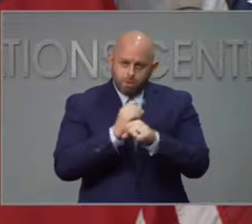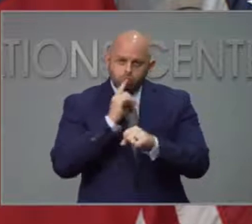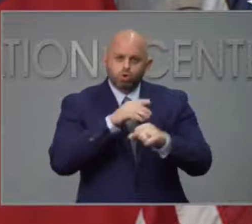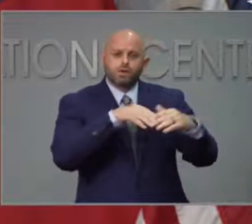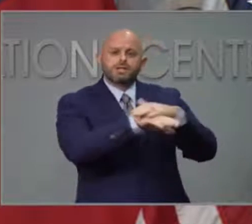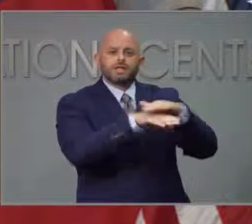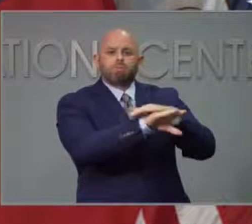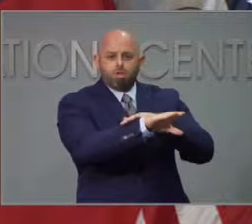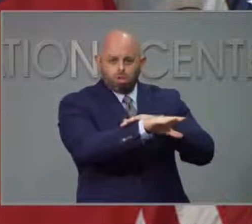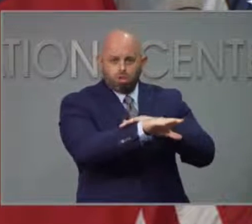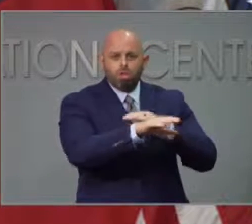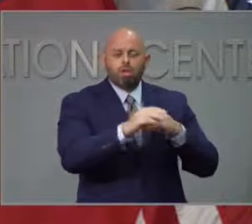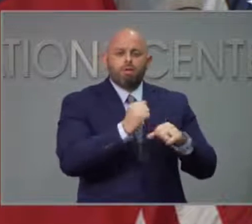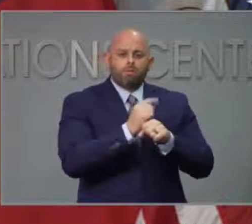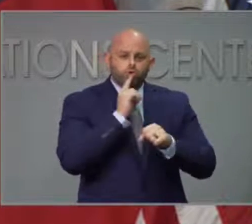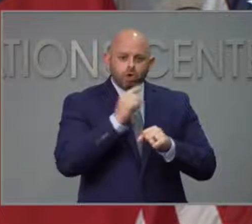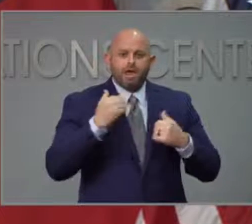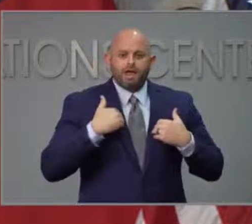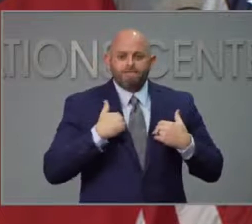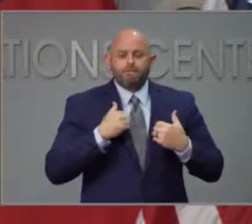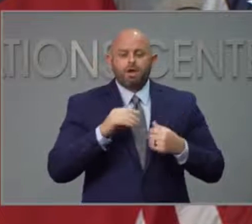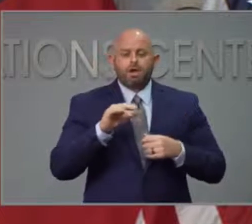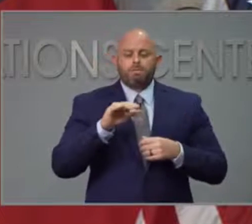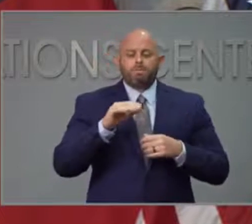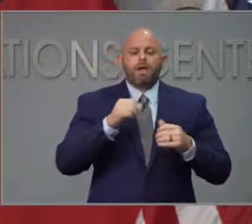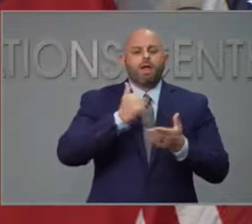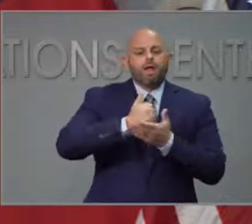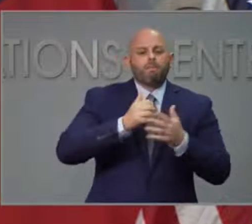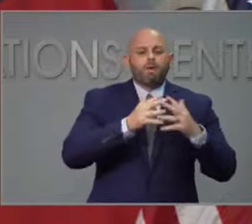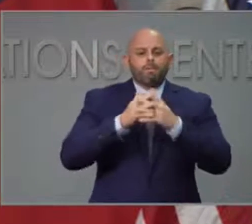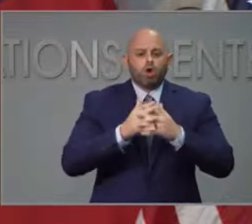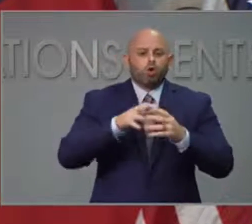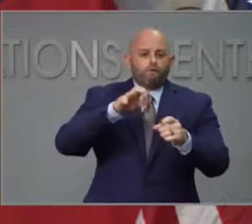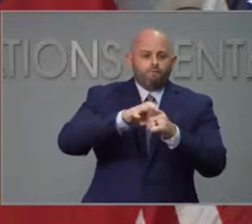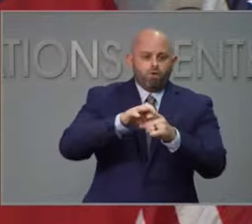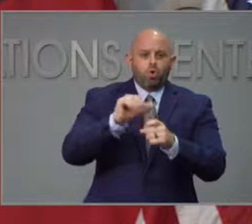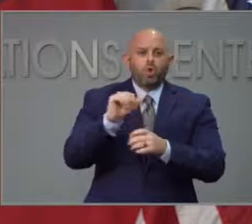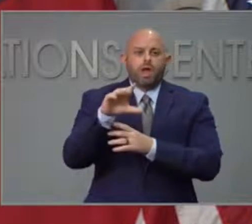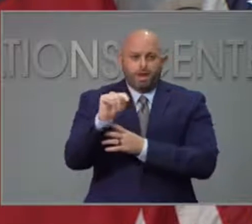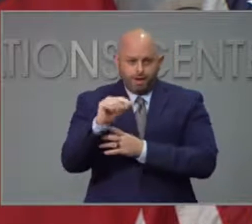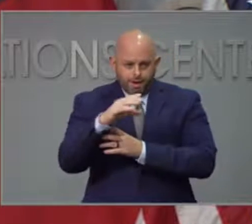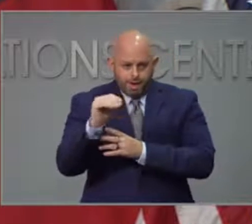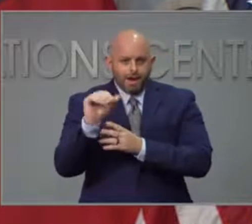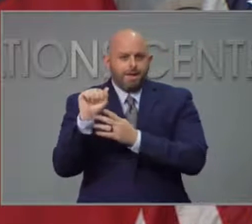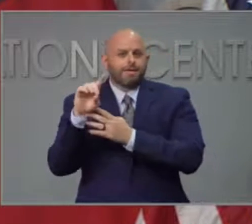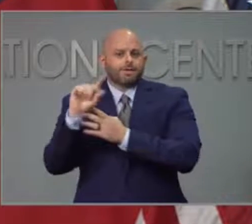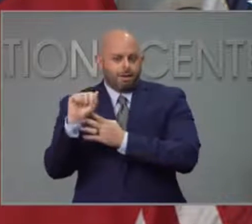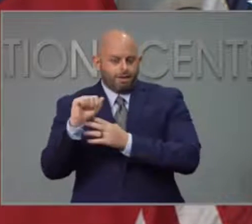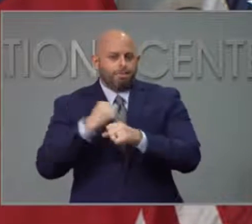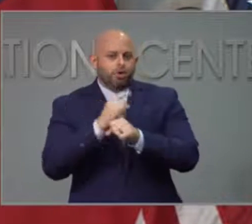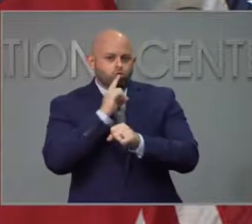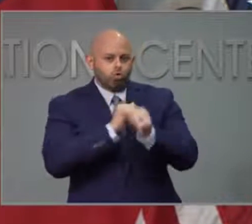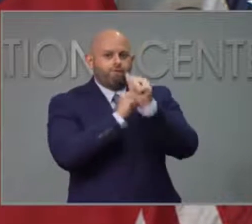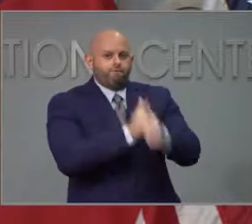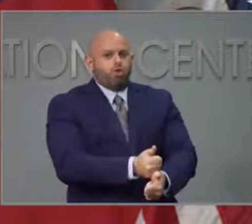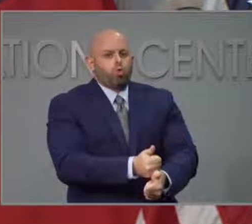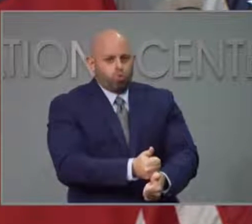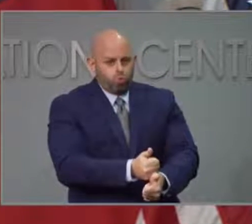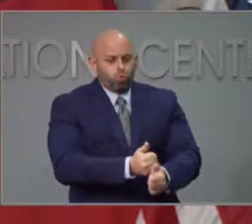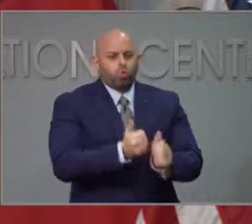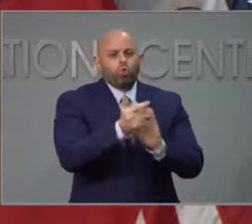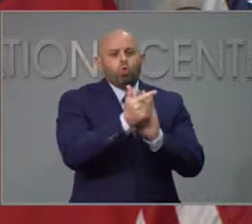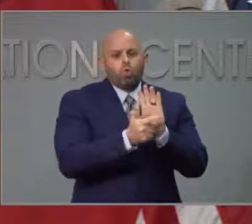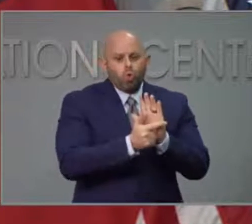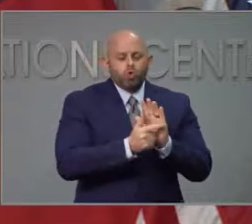complying with the Help America Vote Act and with the ADA, Americans with Disabilities Act. So there are